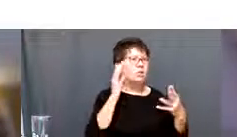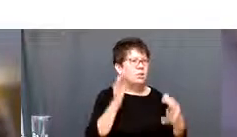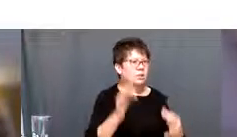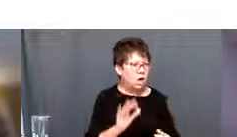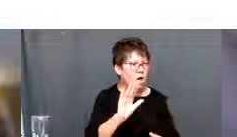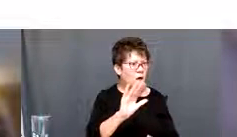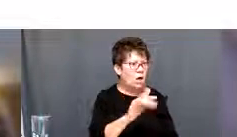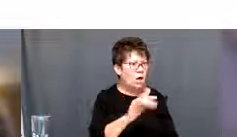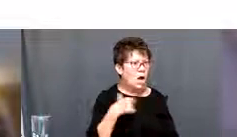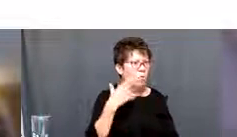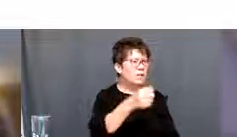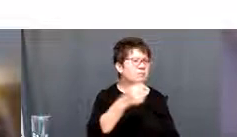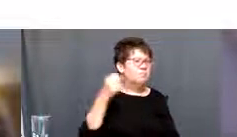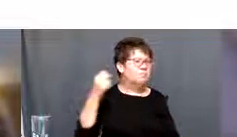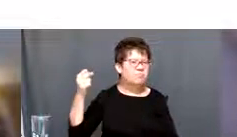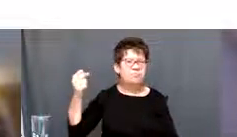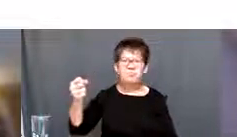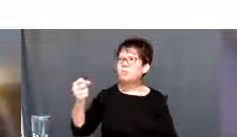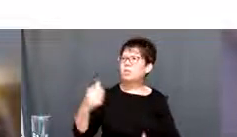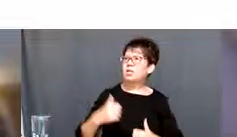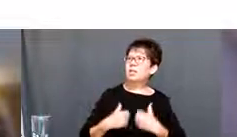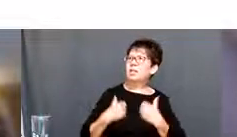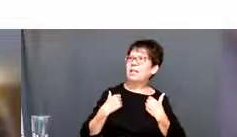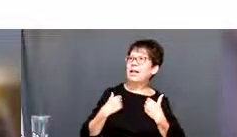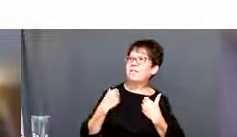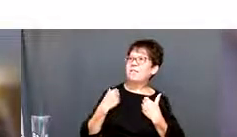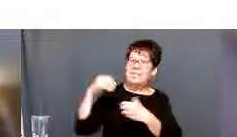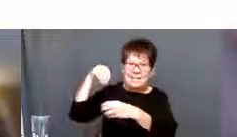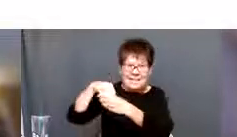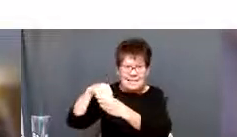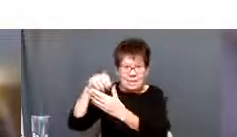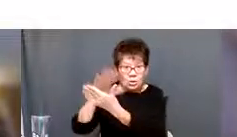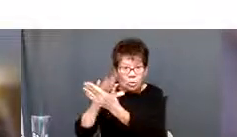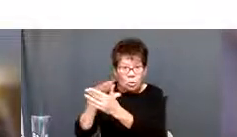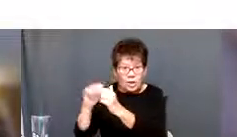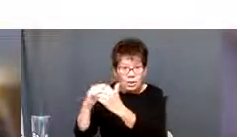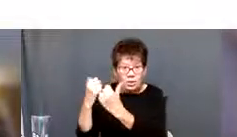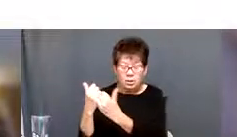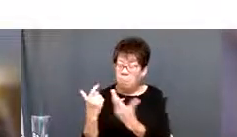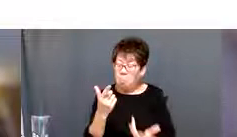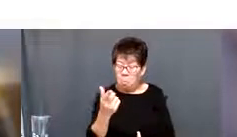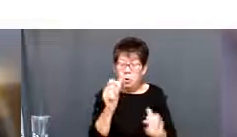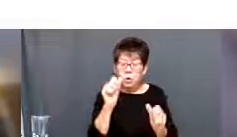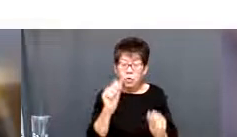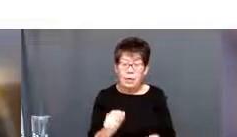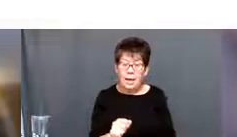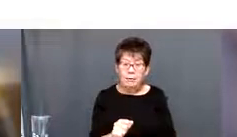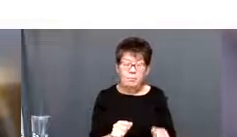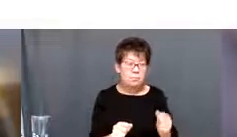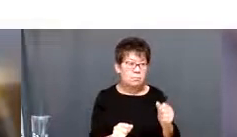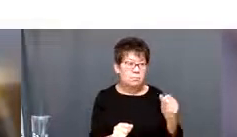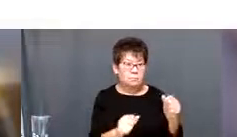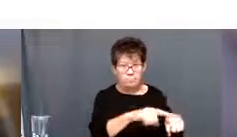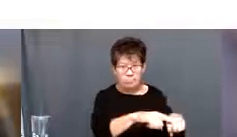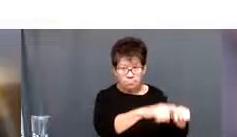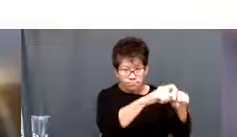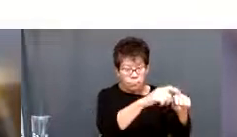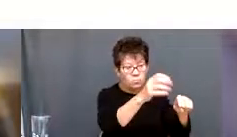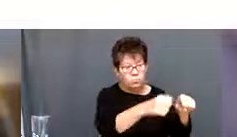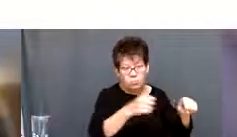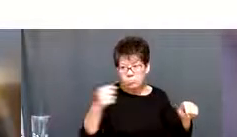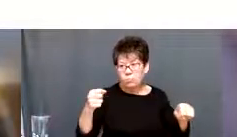experiencing life within the local education agency, you can choose at that period of time to transition to that local